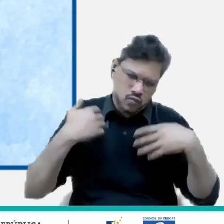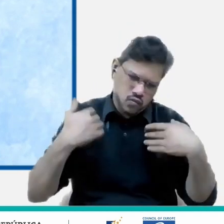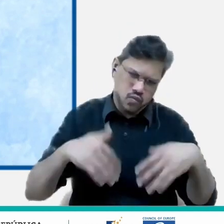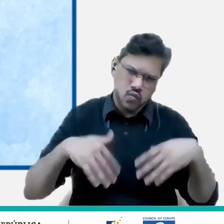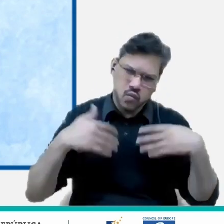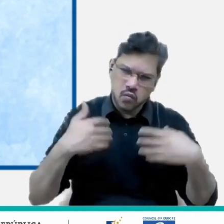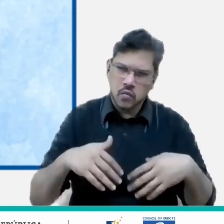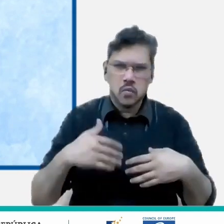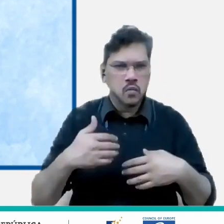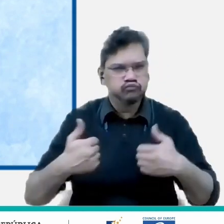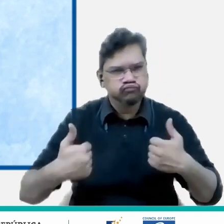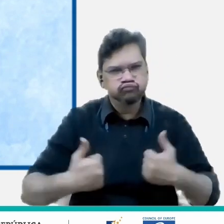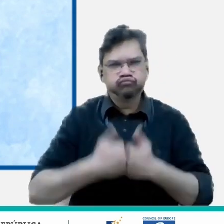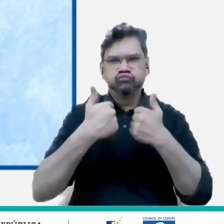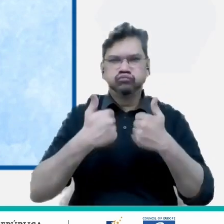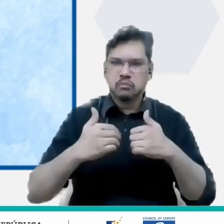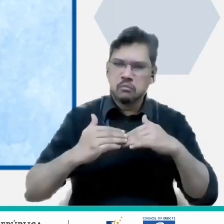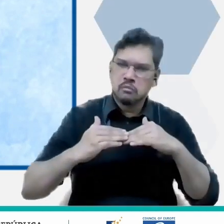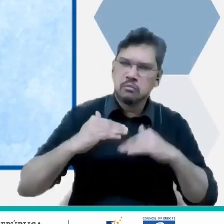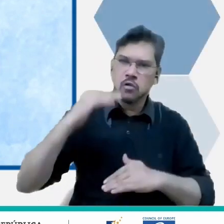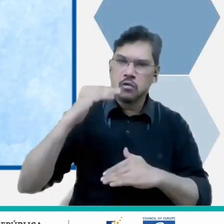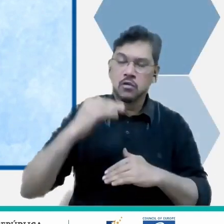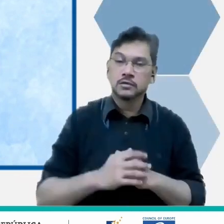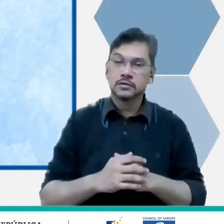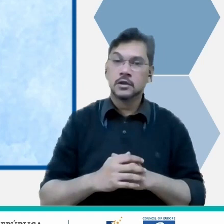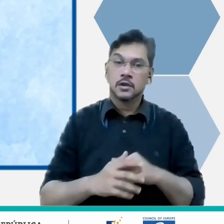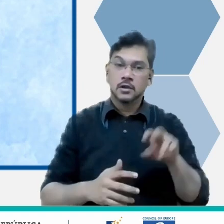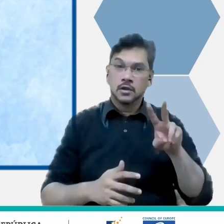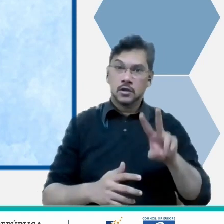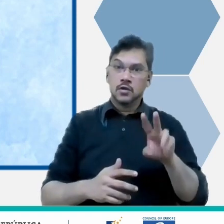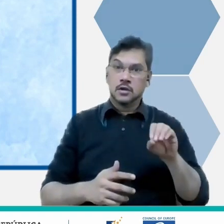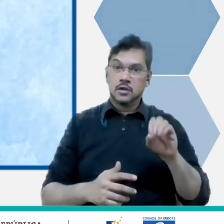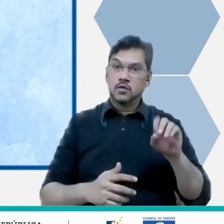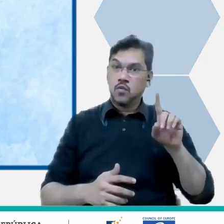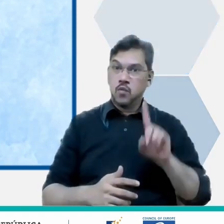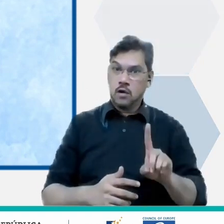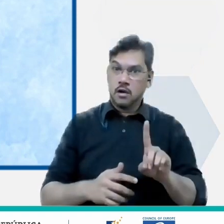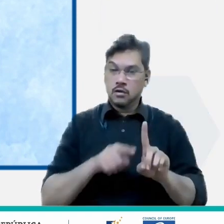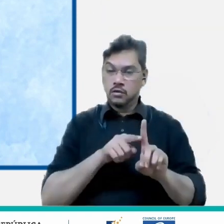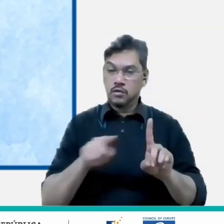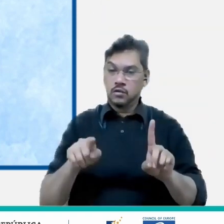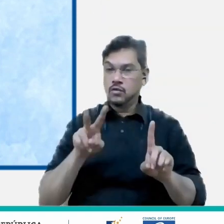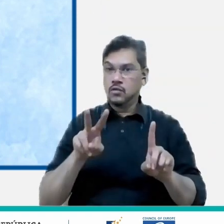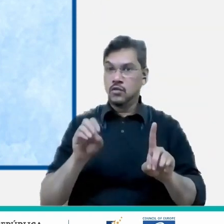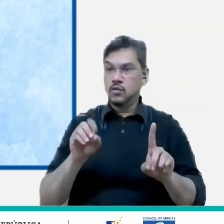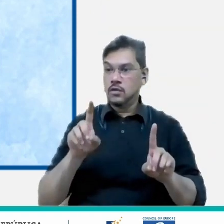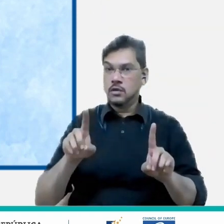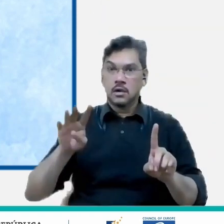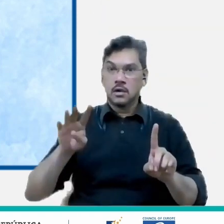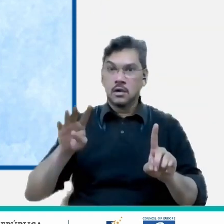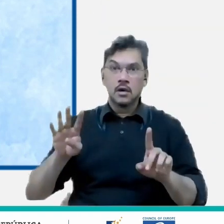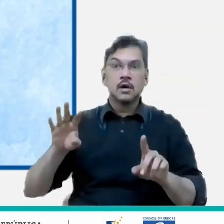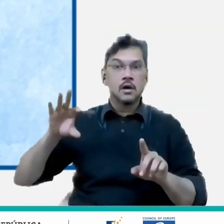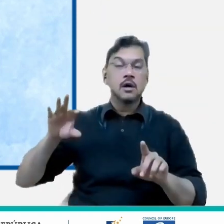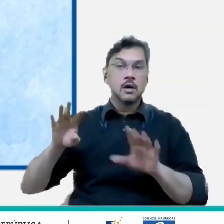context, between 2001 and 2019, we would be called upon on an average of 20 times a year to